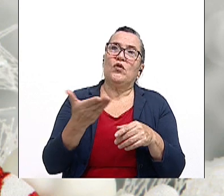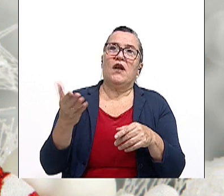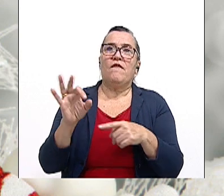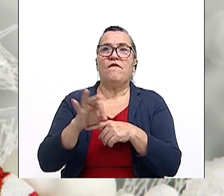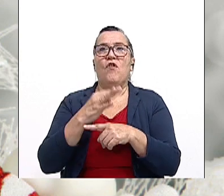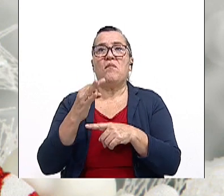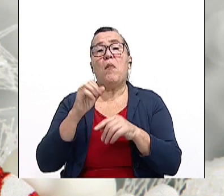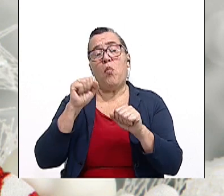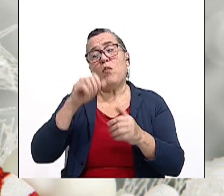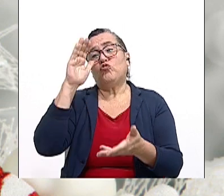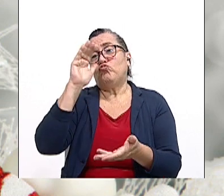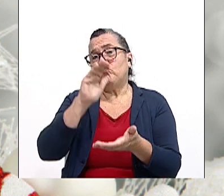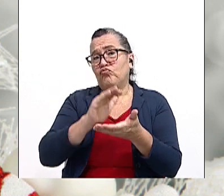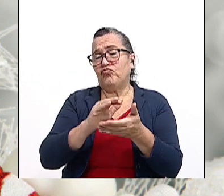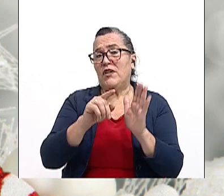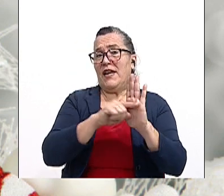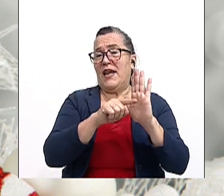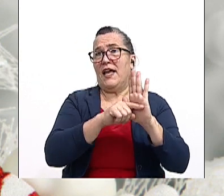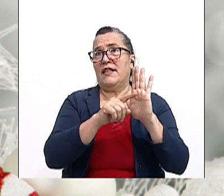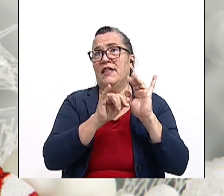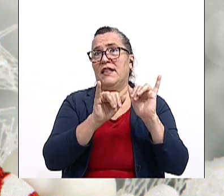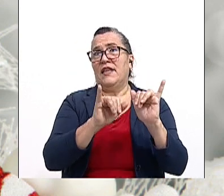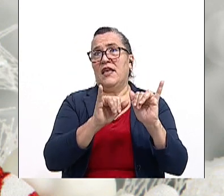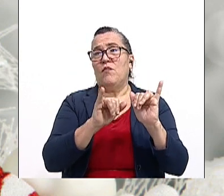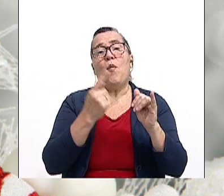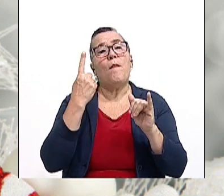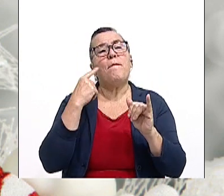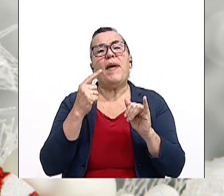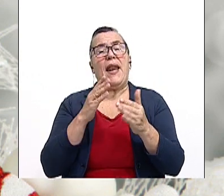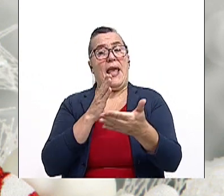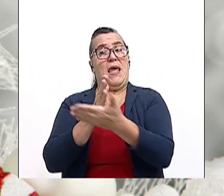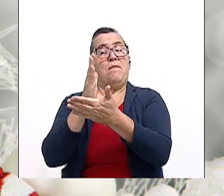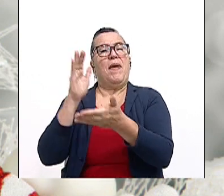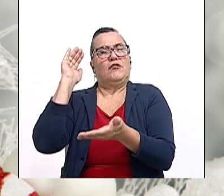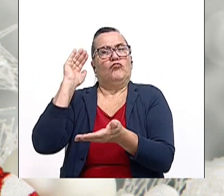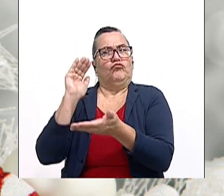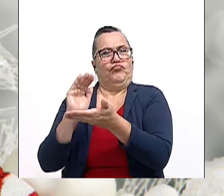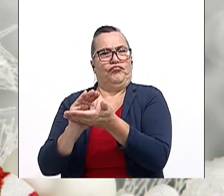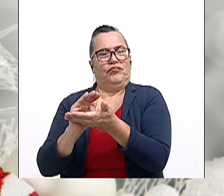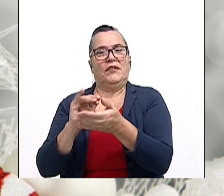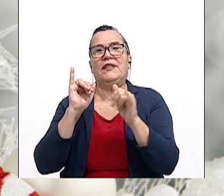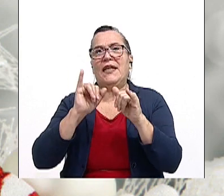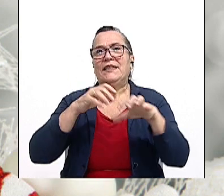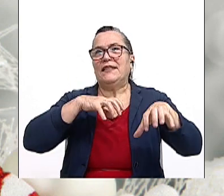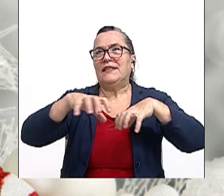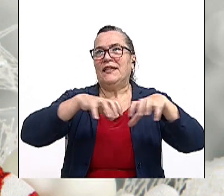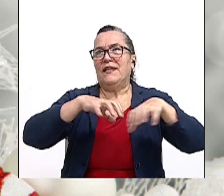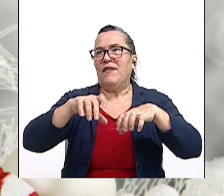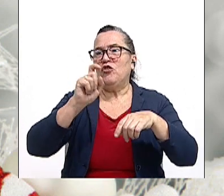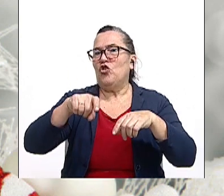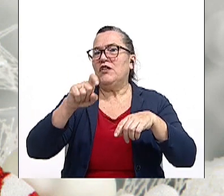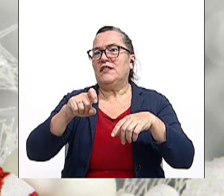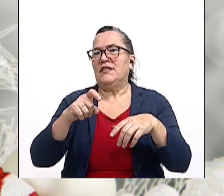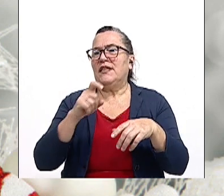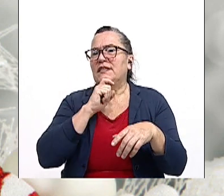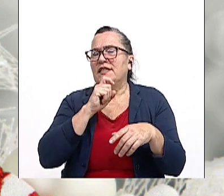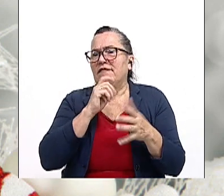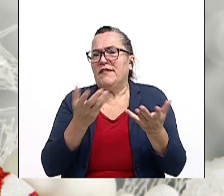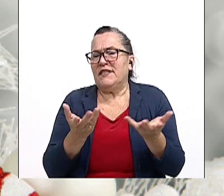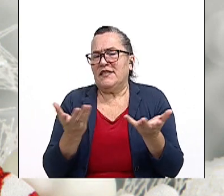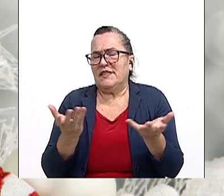negative environmental and health impact of these events does not need to be